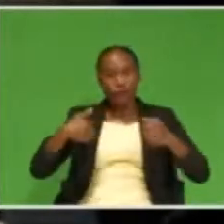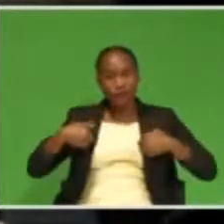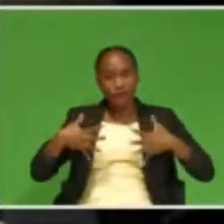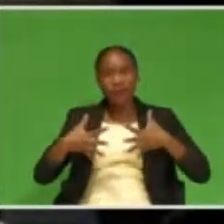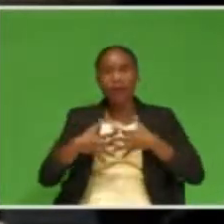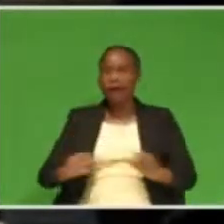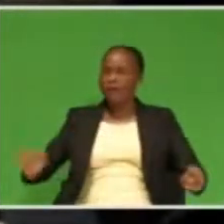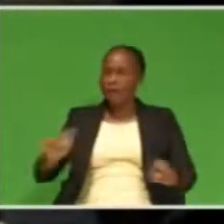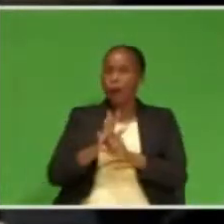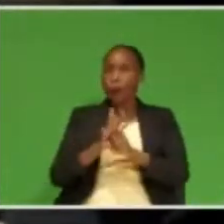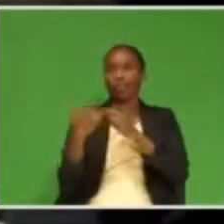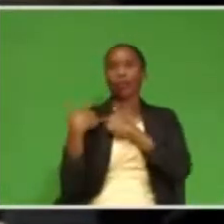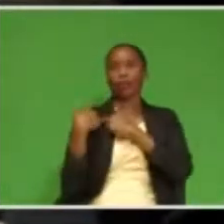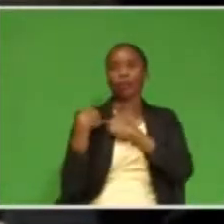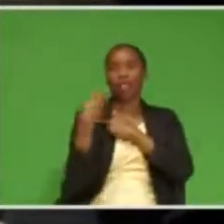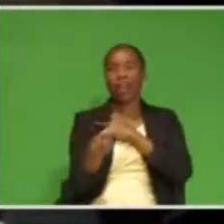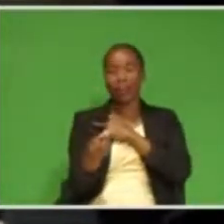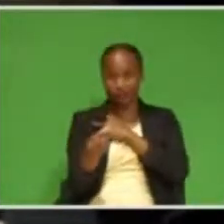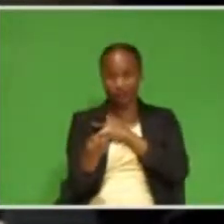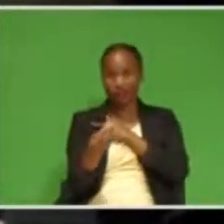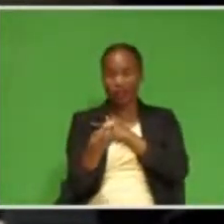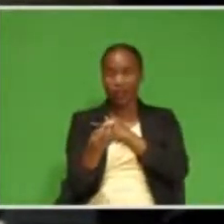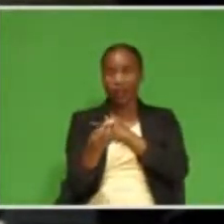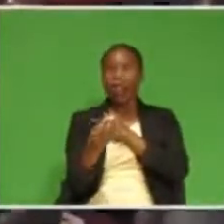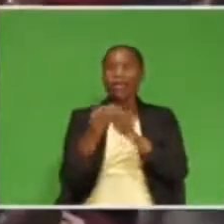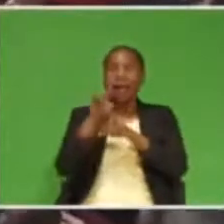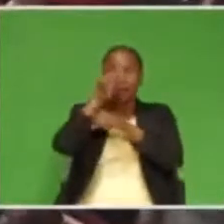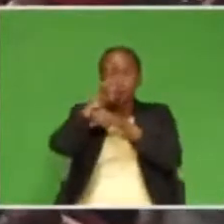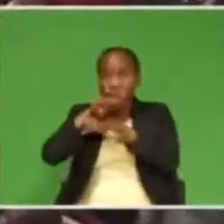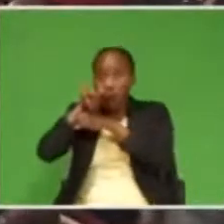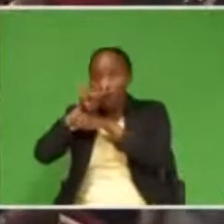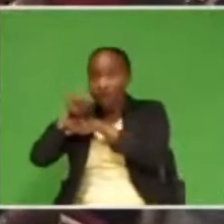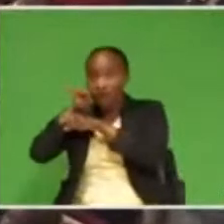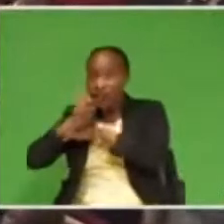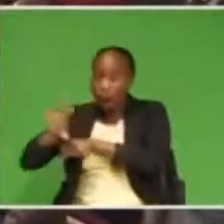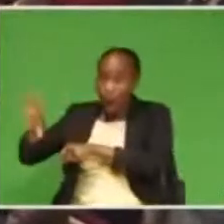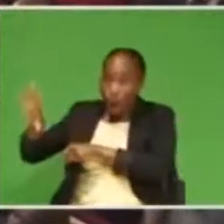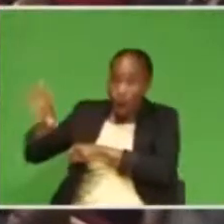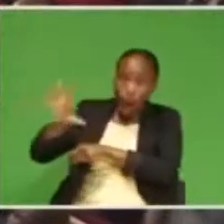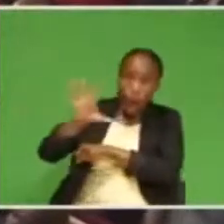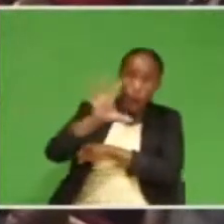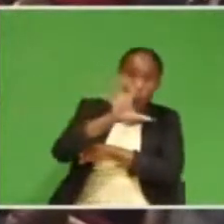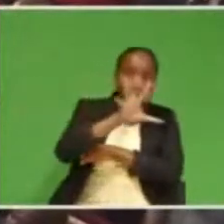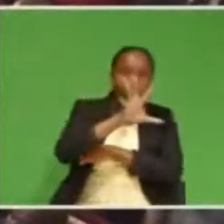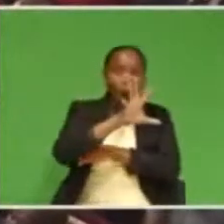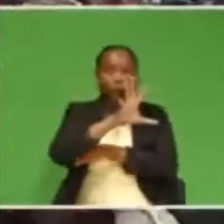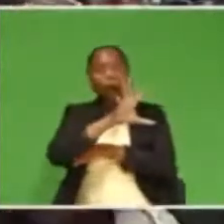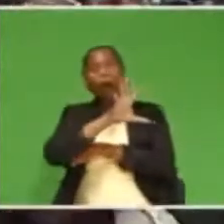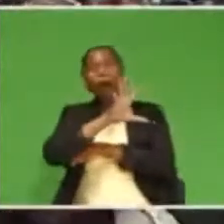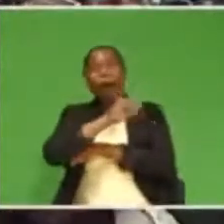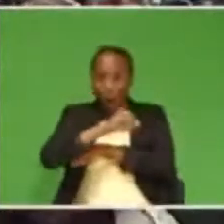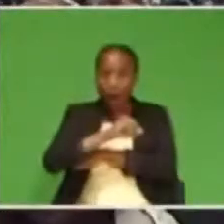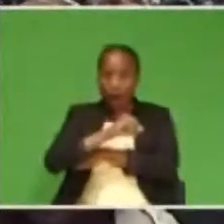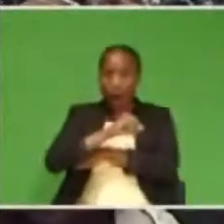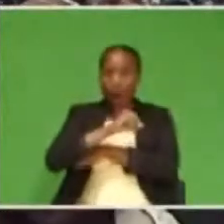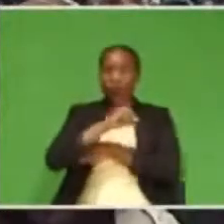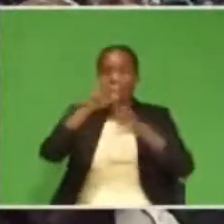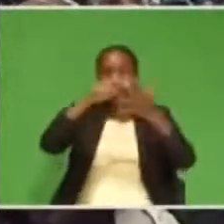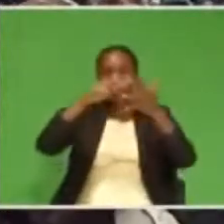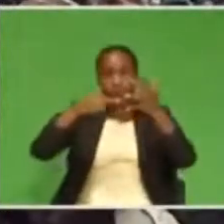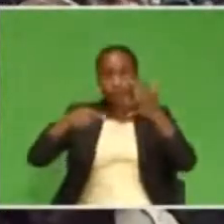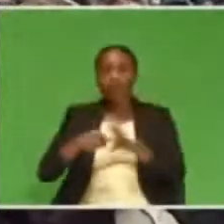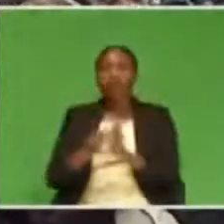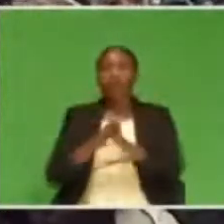responsibility for overseeing all aspects of the electricity